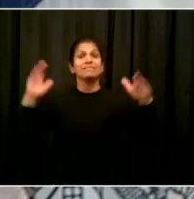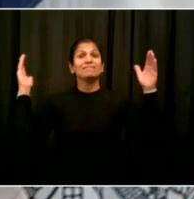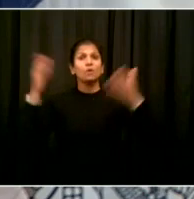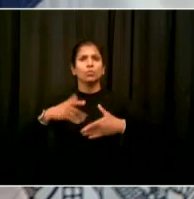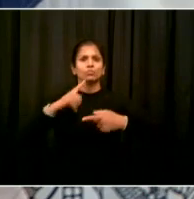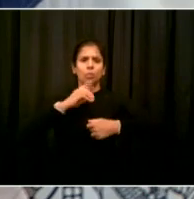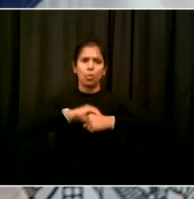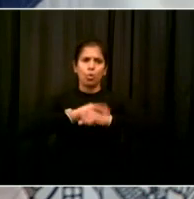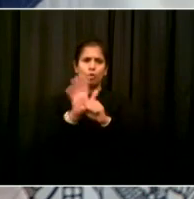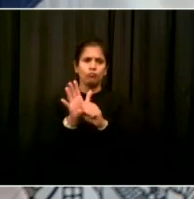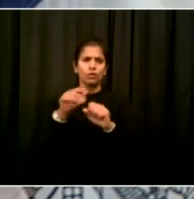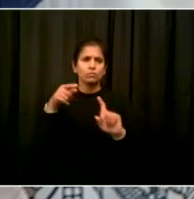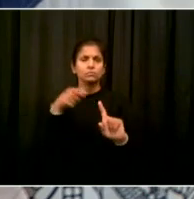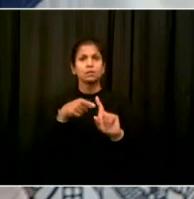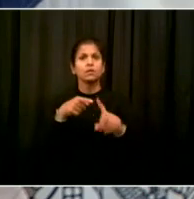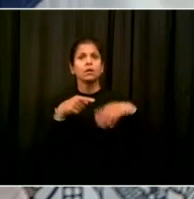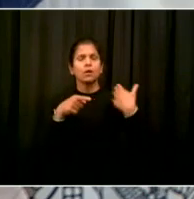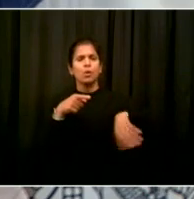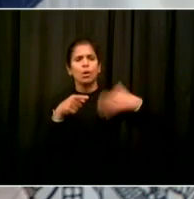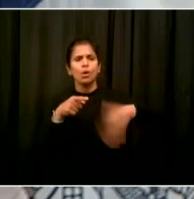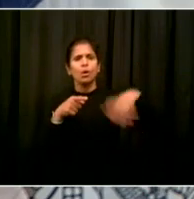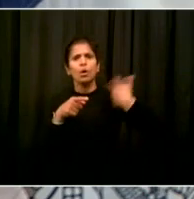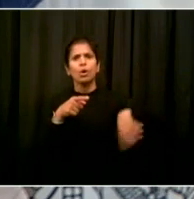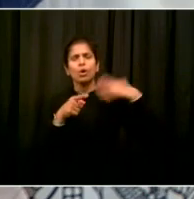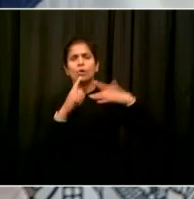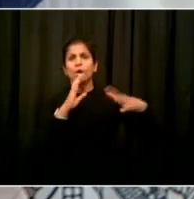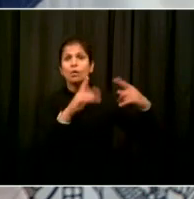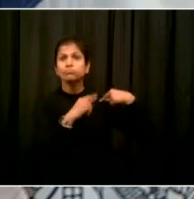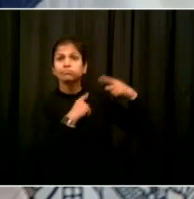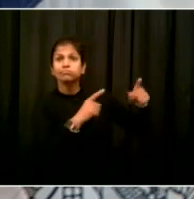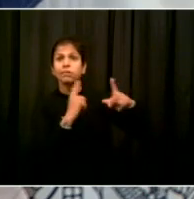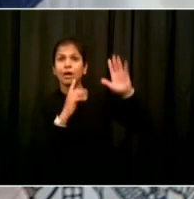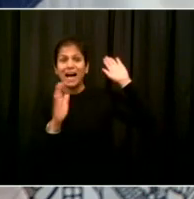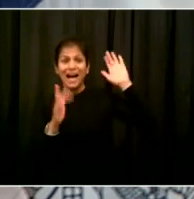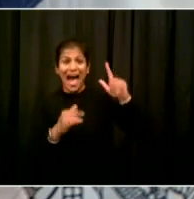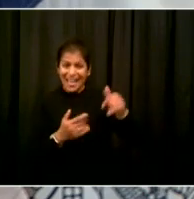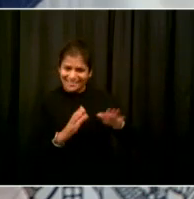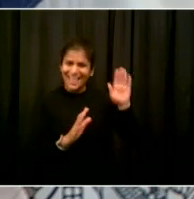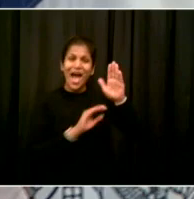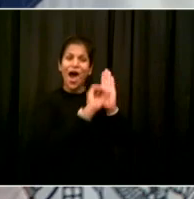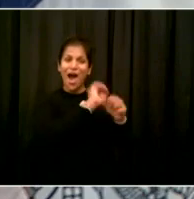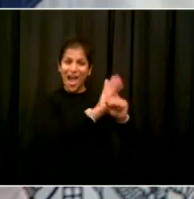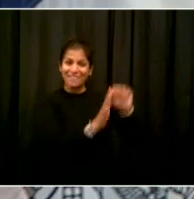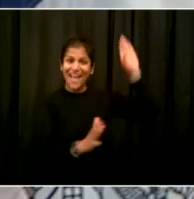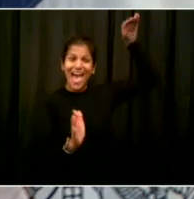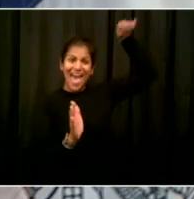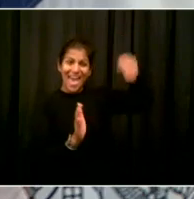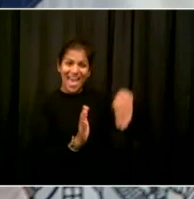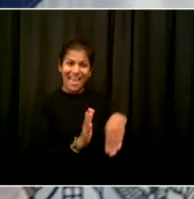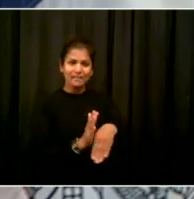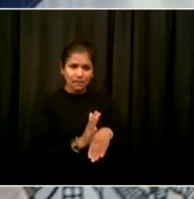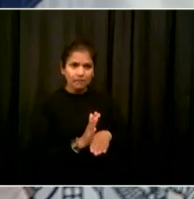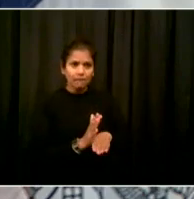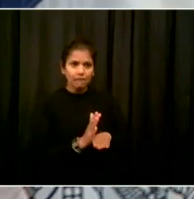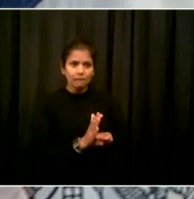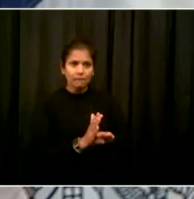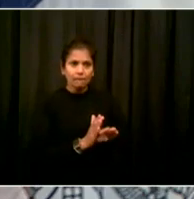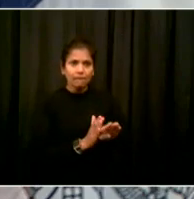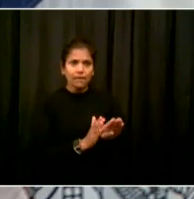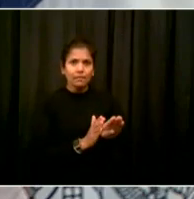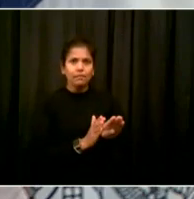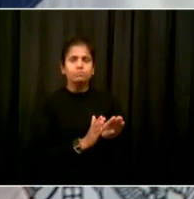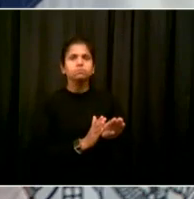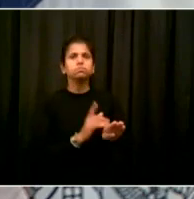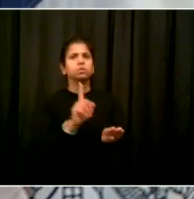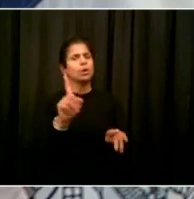perfect storm, to overcome it, and we will. I have no doubt. People ask me all the time, is New York City going to come back? How is New York City going to come